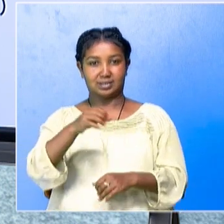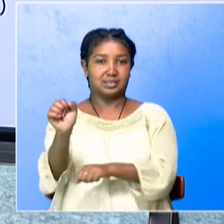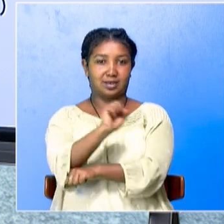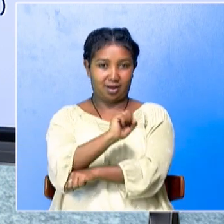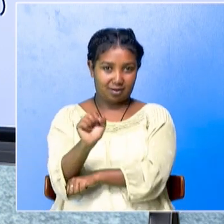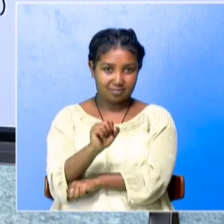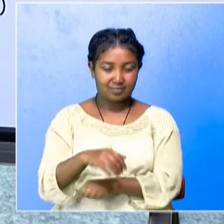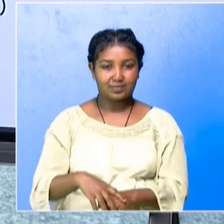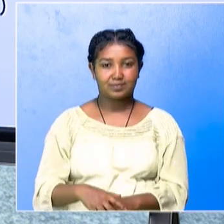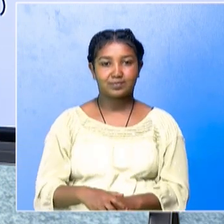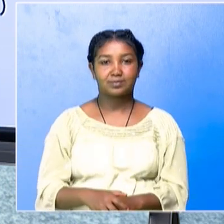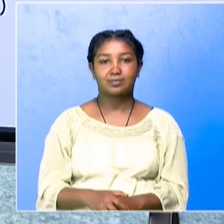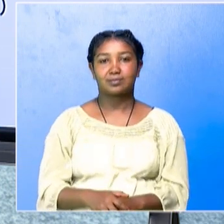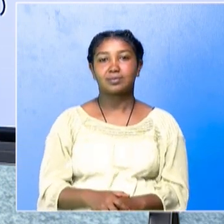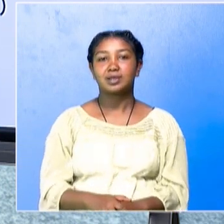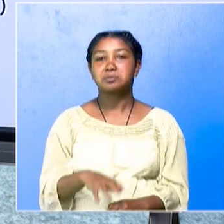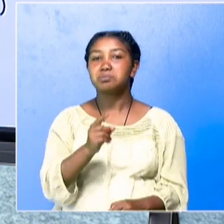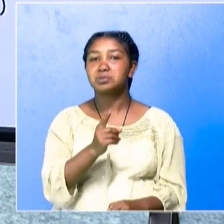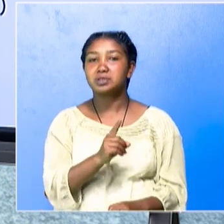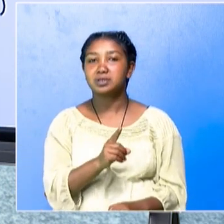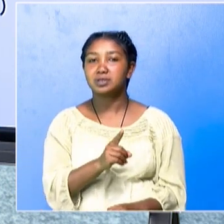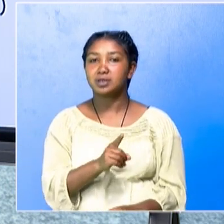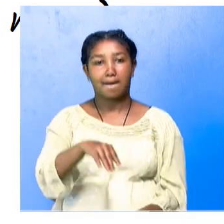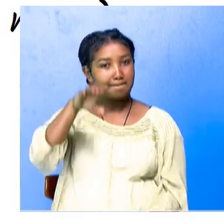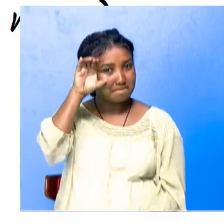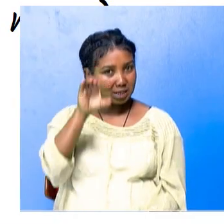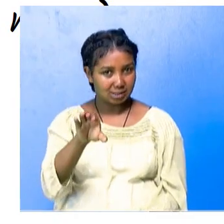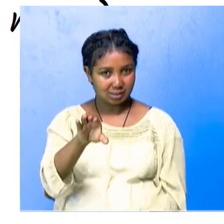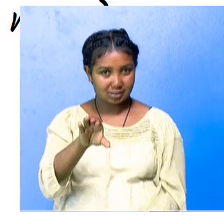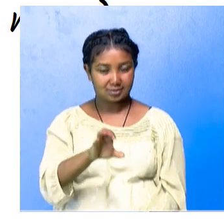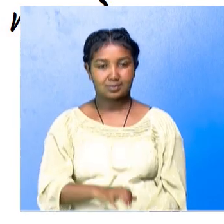in the car. Bravo, students here. Must.